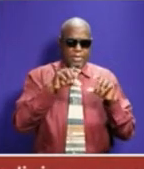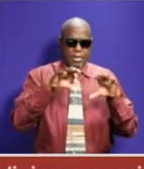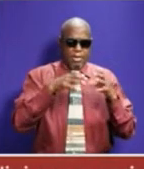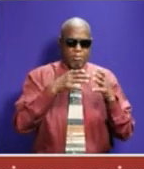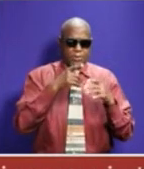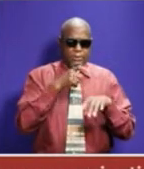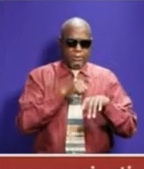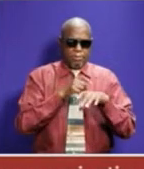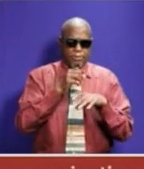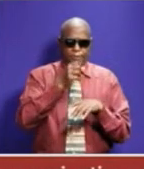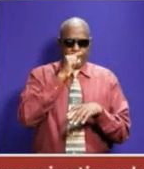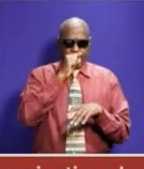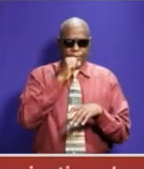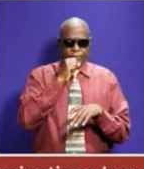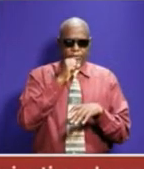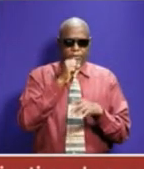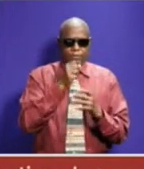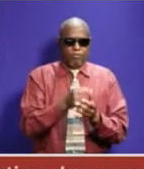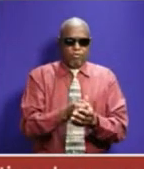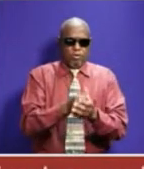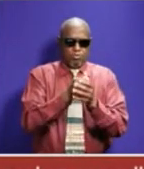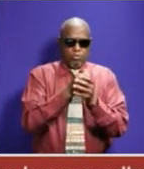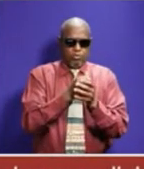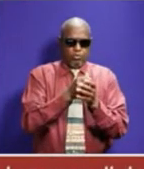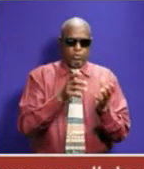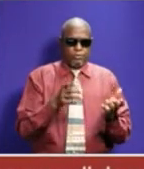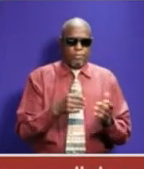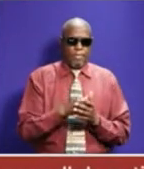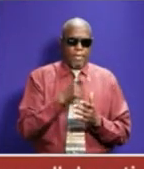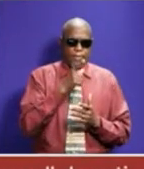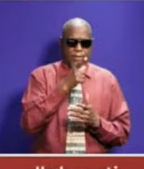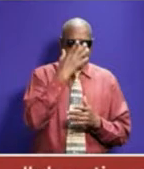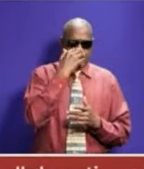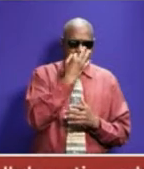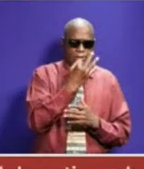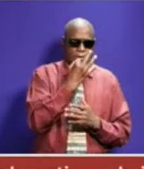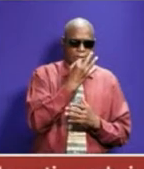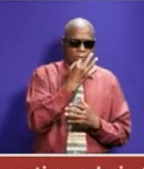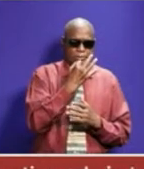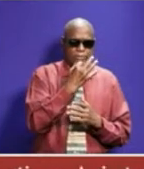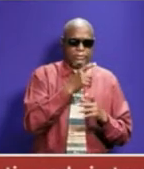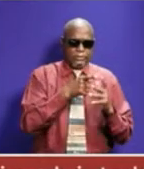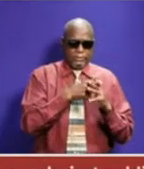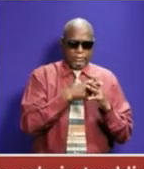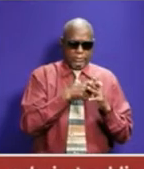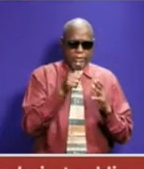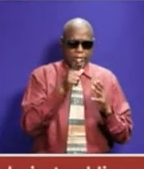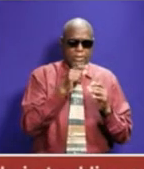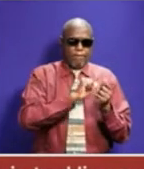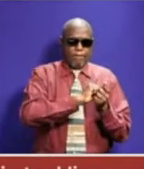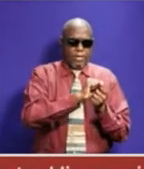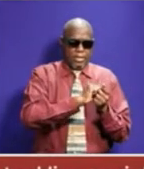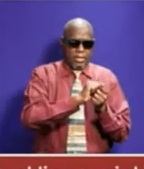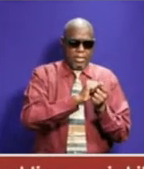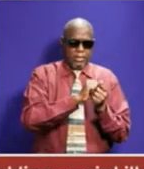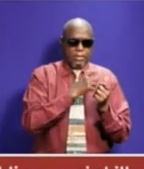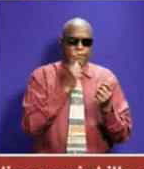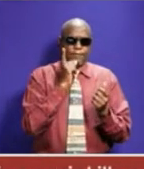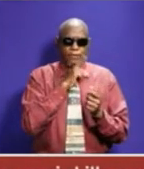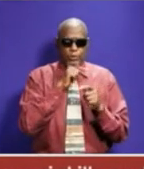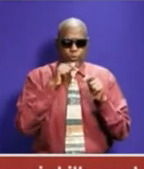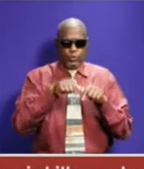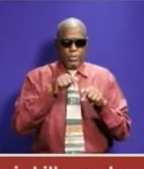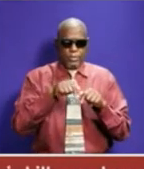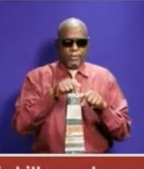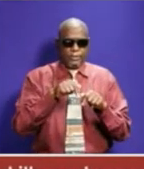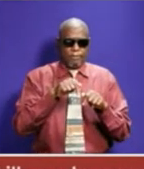50 Volleyball Extravaganza, which ran for 3 days. It started on Friday and we rounded off today. And it